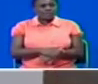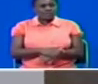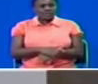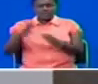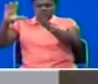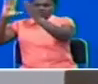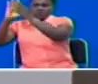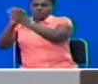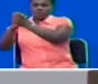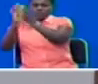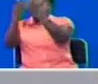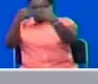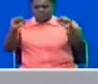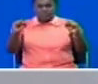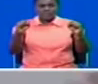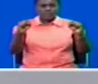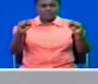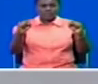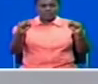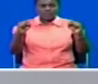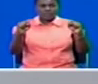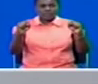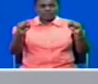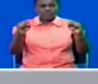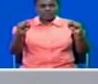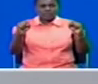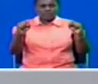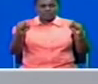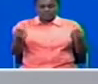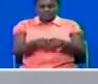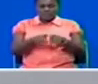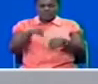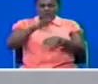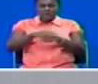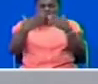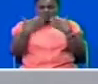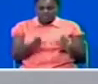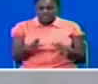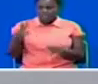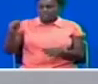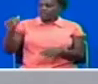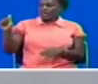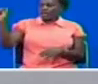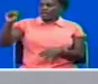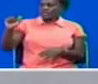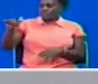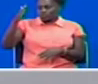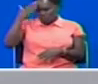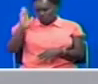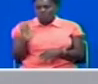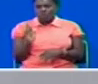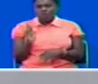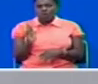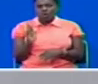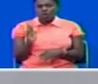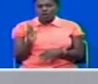Jubilee presidential candidate. I think you know that one. We have received from the NASA presidential candidate. I think you know that one.